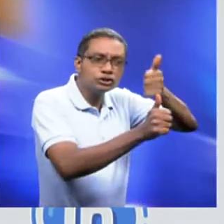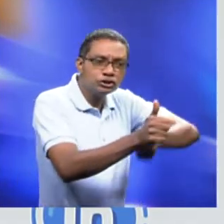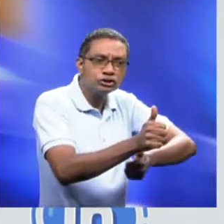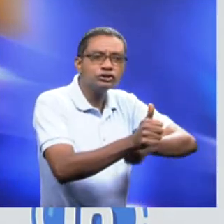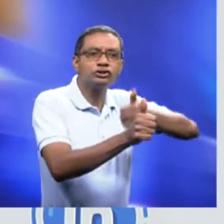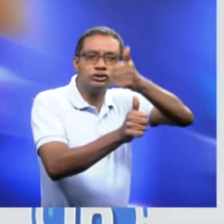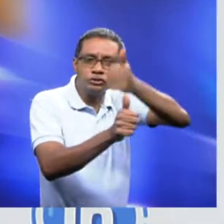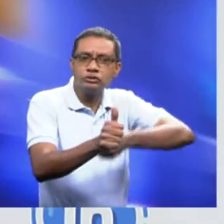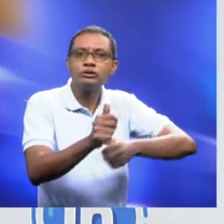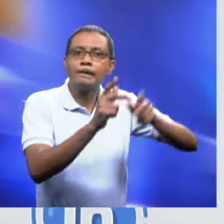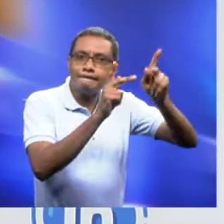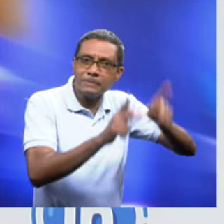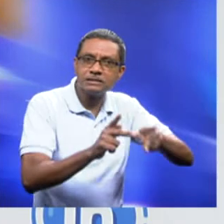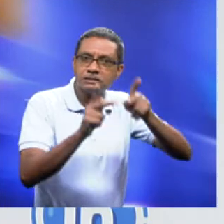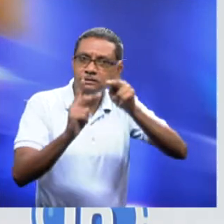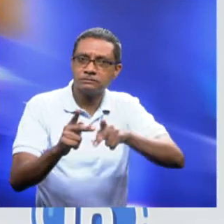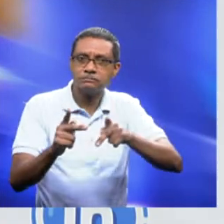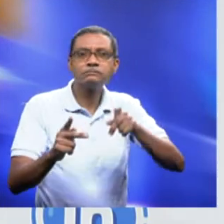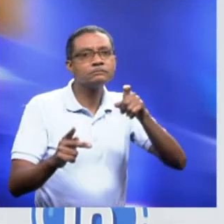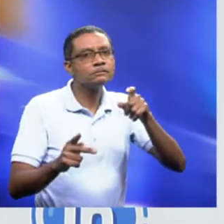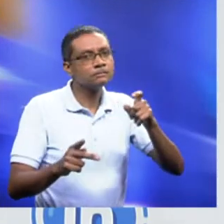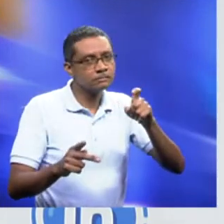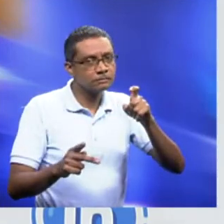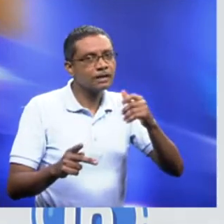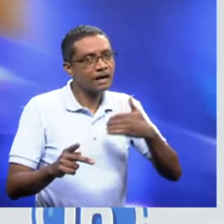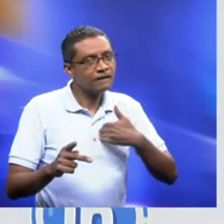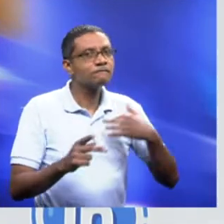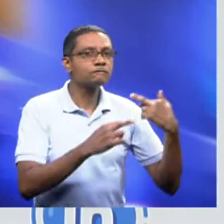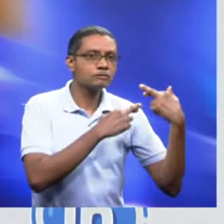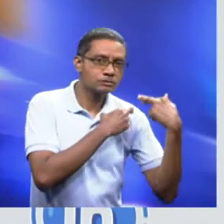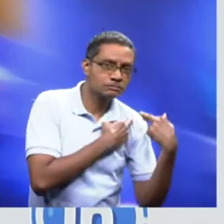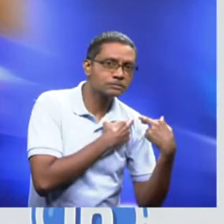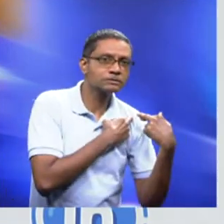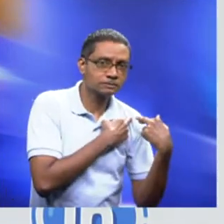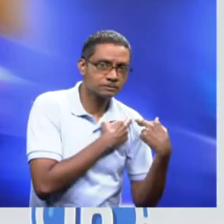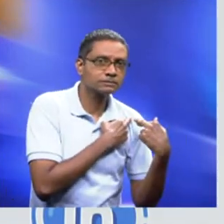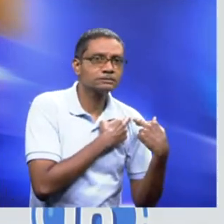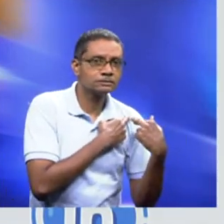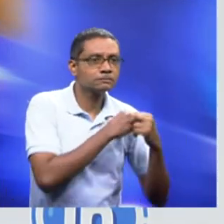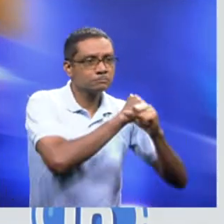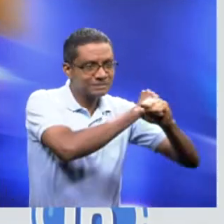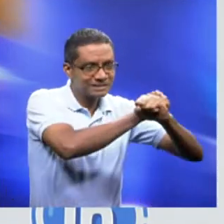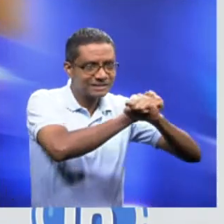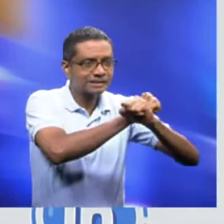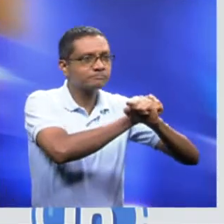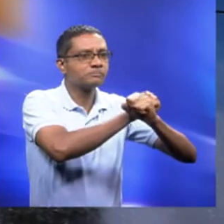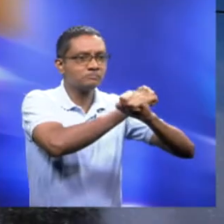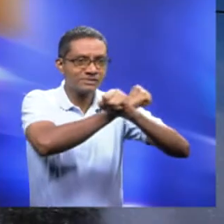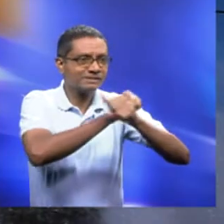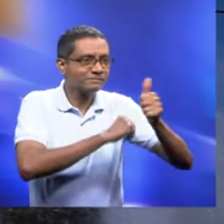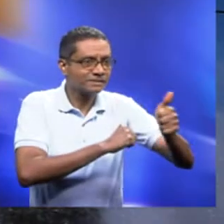individual, and then we all can enjoy this great thing called access. Yes.